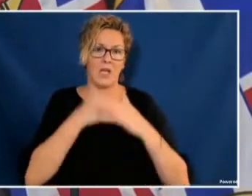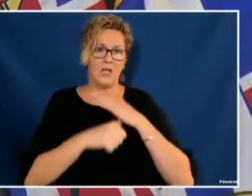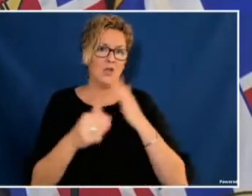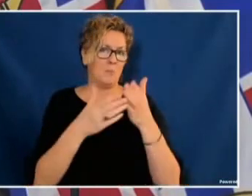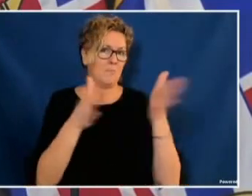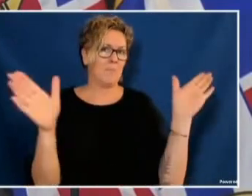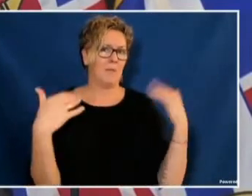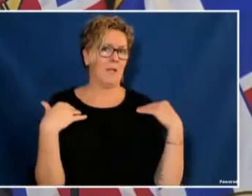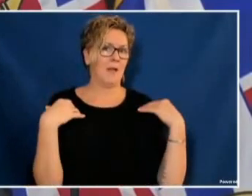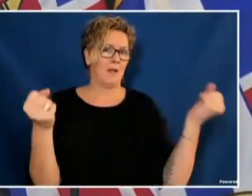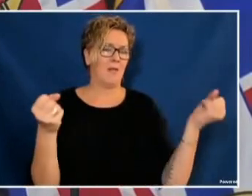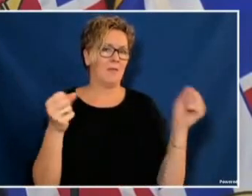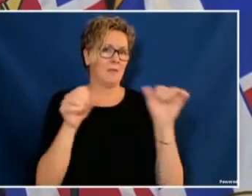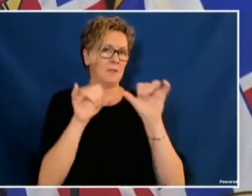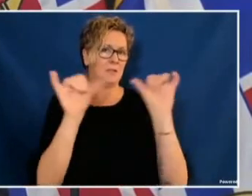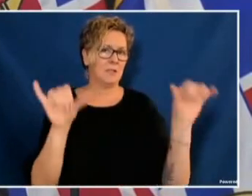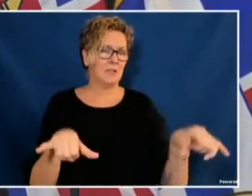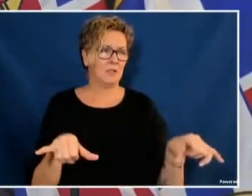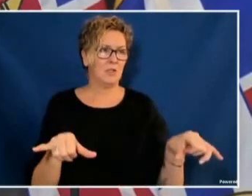protection,